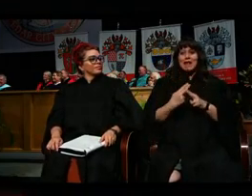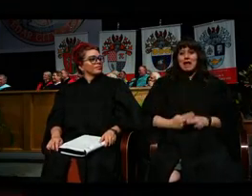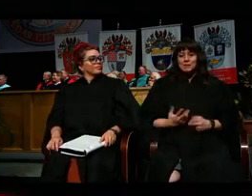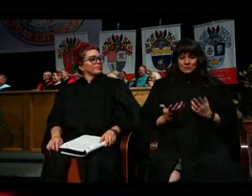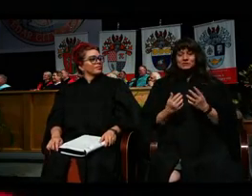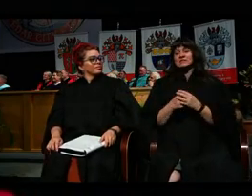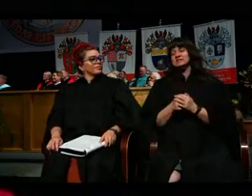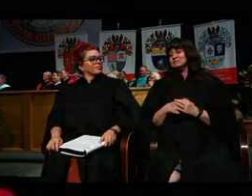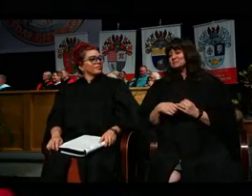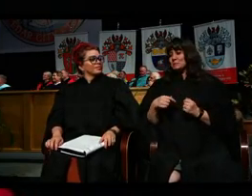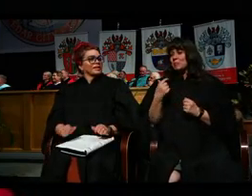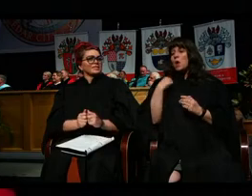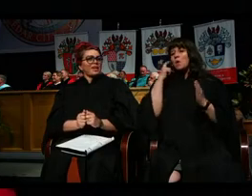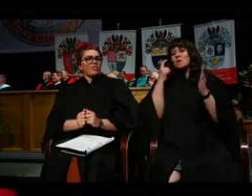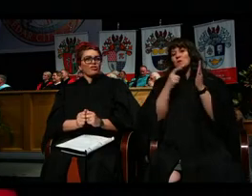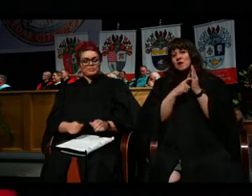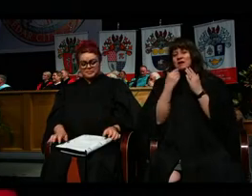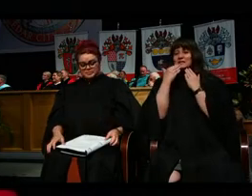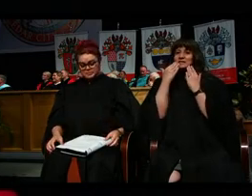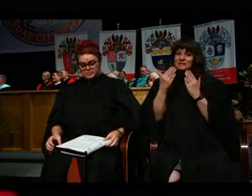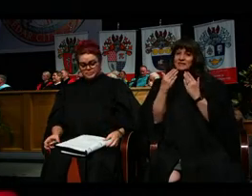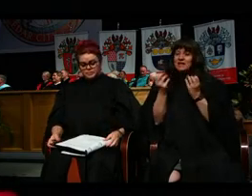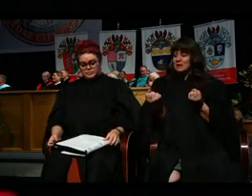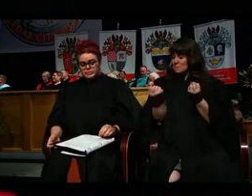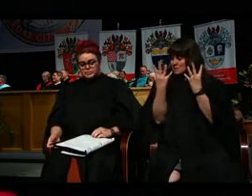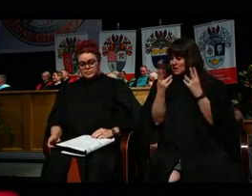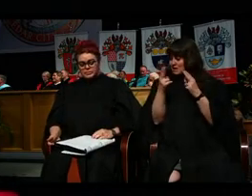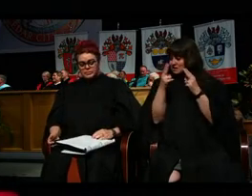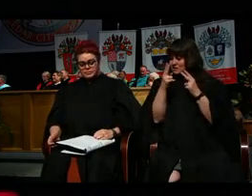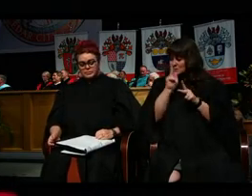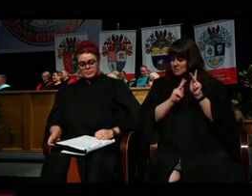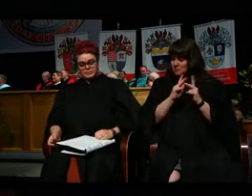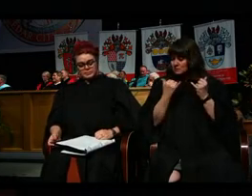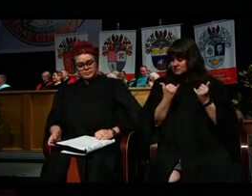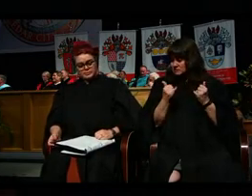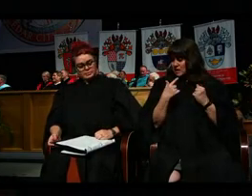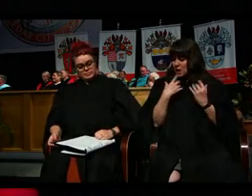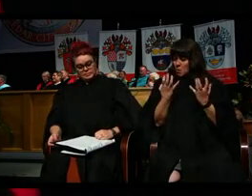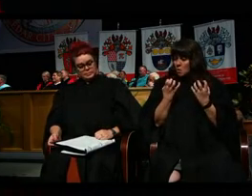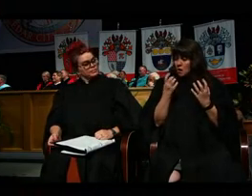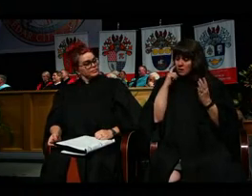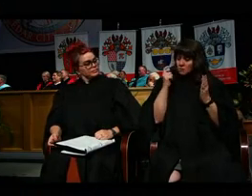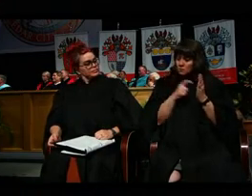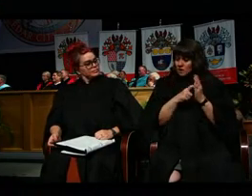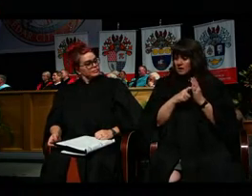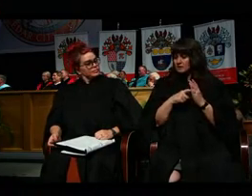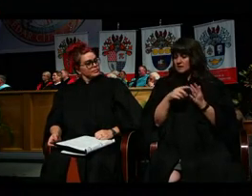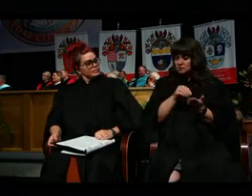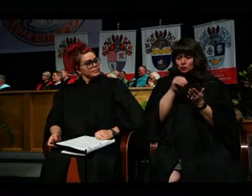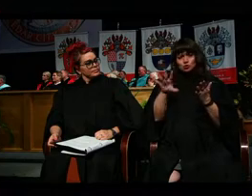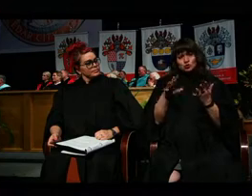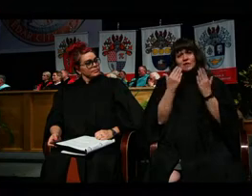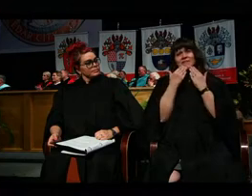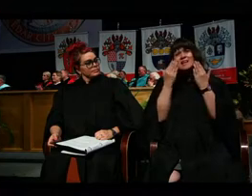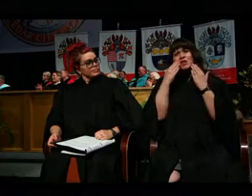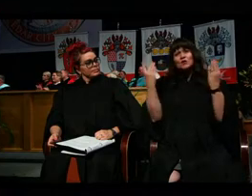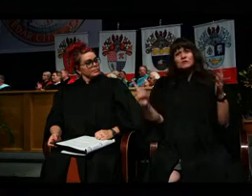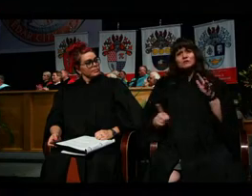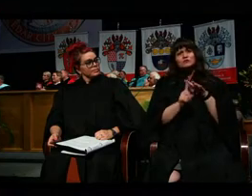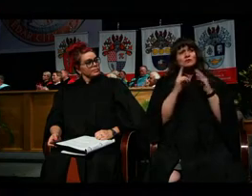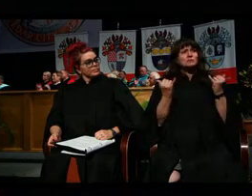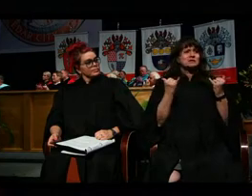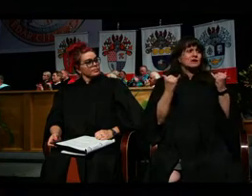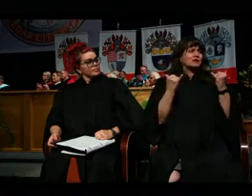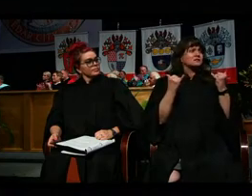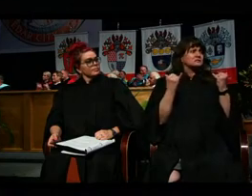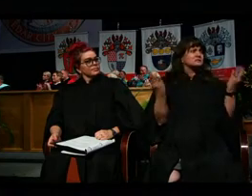I want to recognize and thank a number of people today. I want to begin by thanking our students. Thank you for being here.